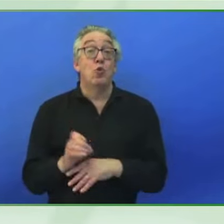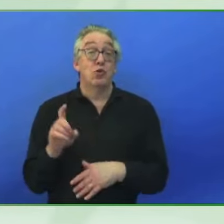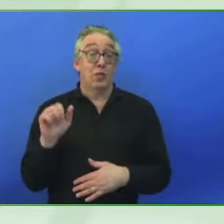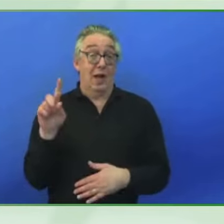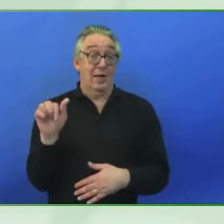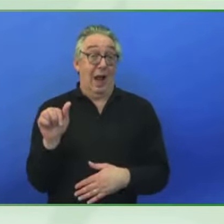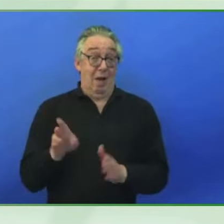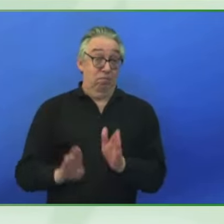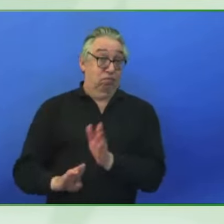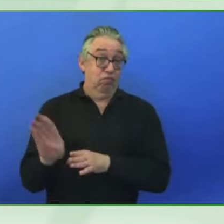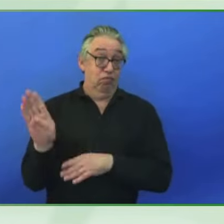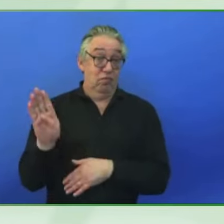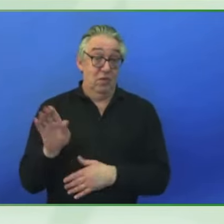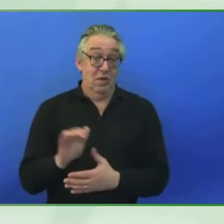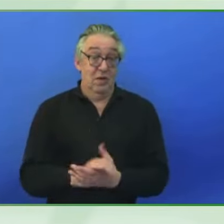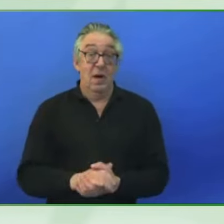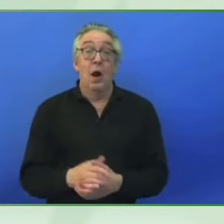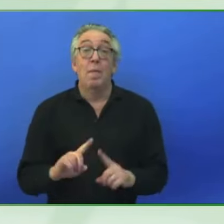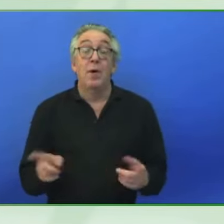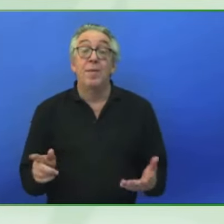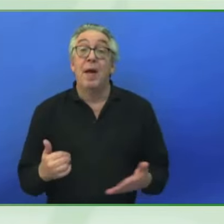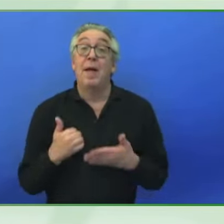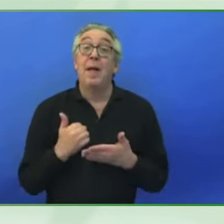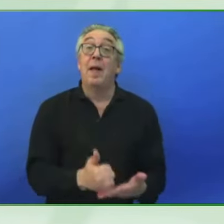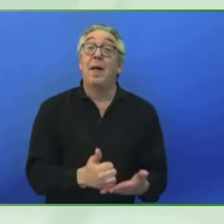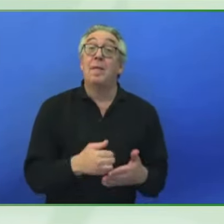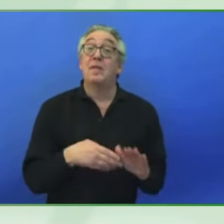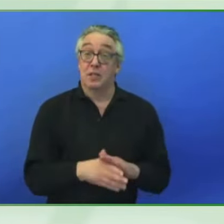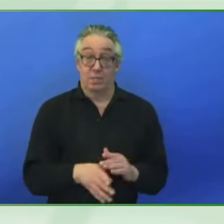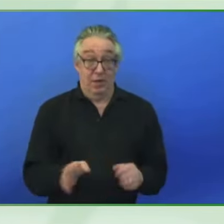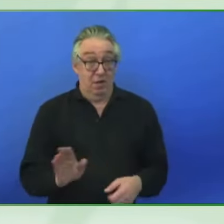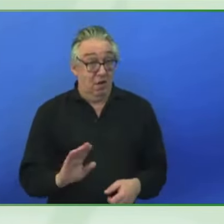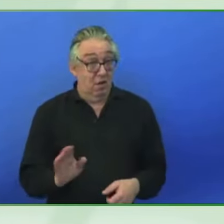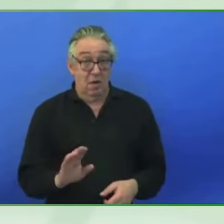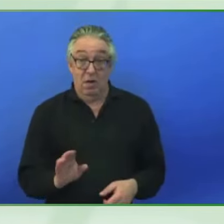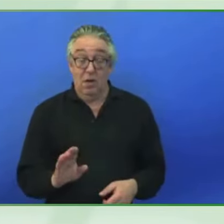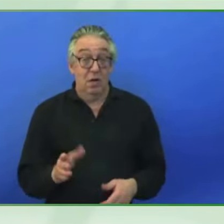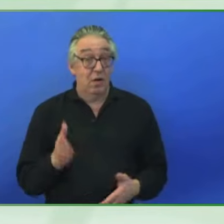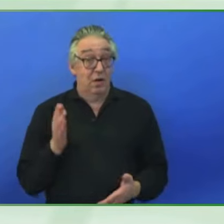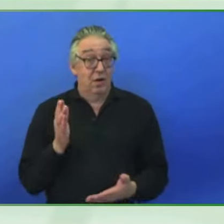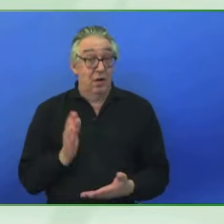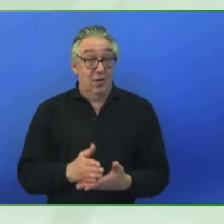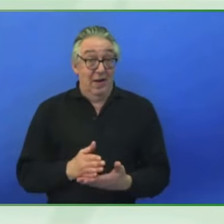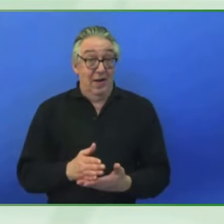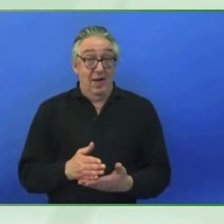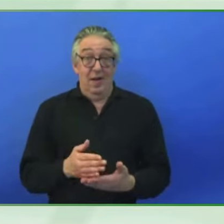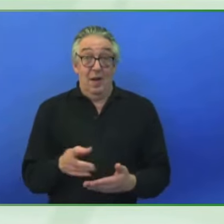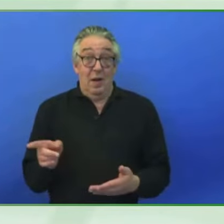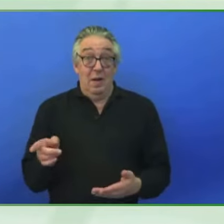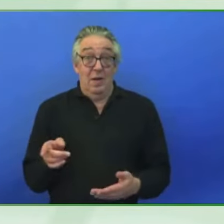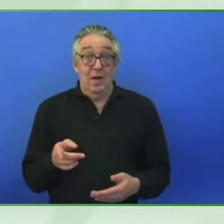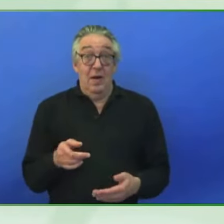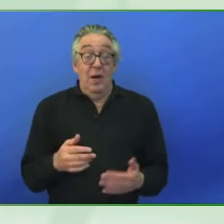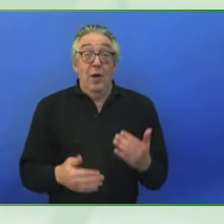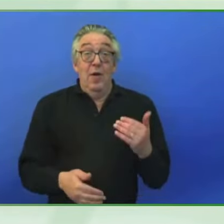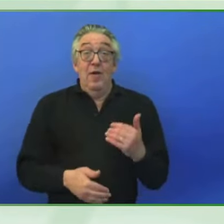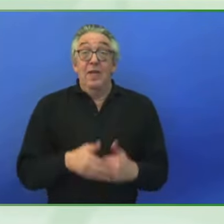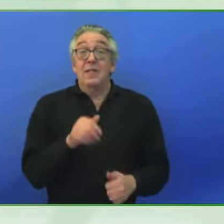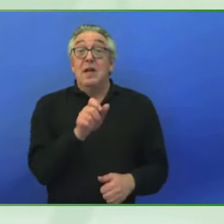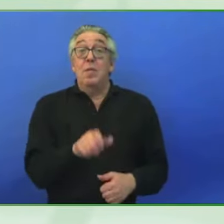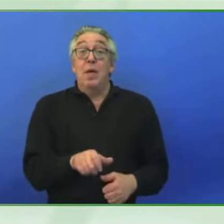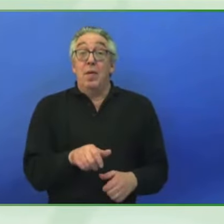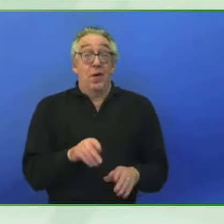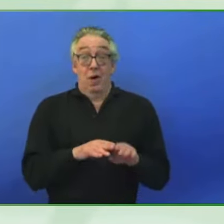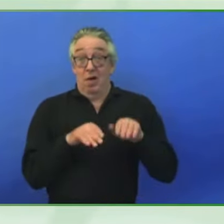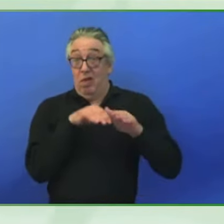driving greater accessibility. And in reality, we're making the digital divide for people with disabilities in cities worse, not better. So we